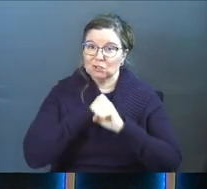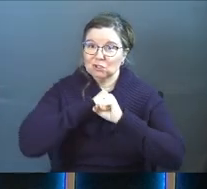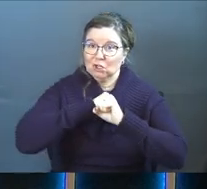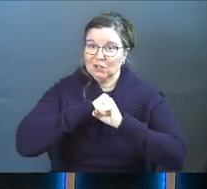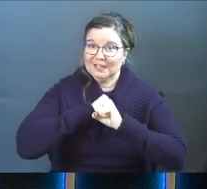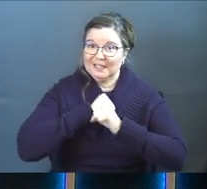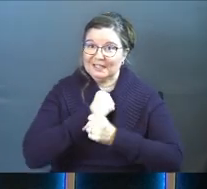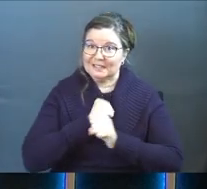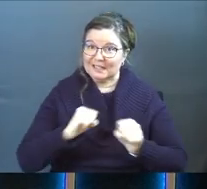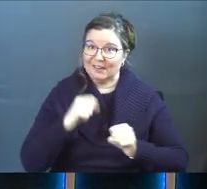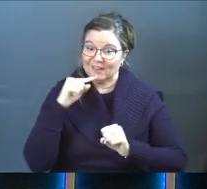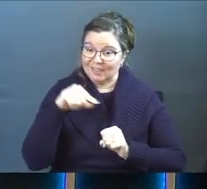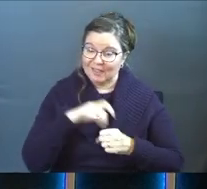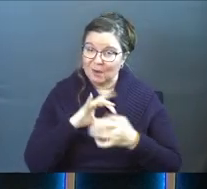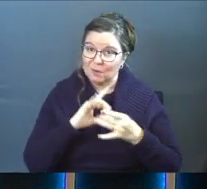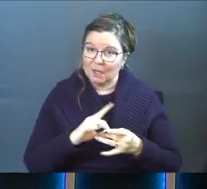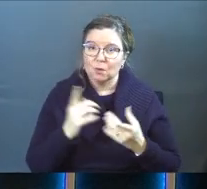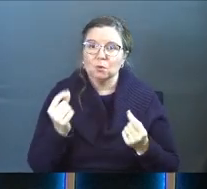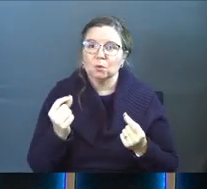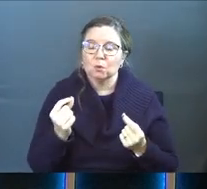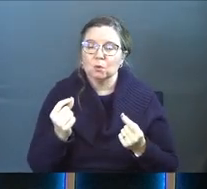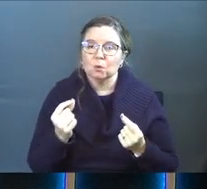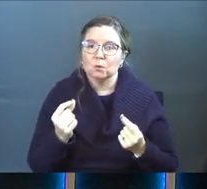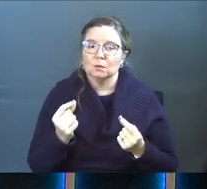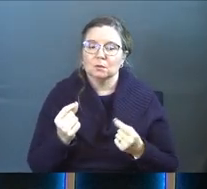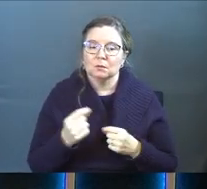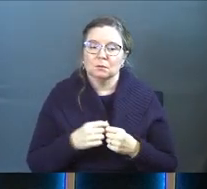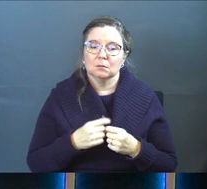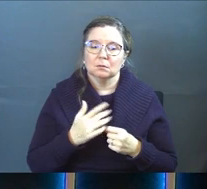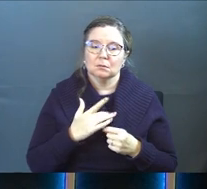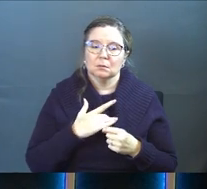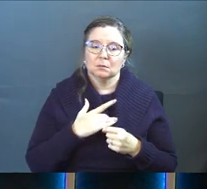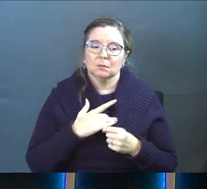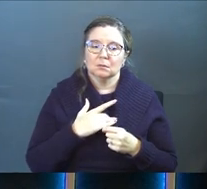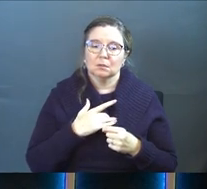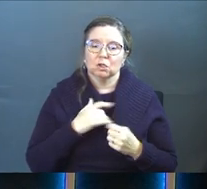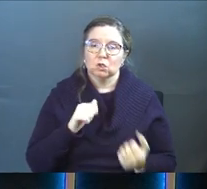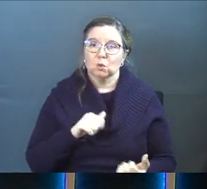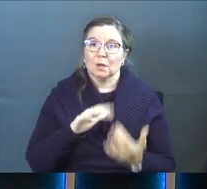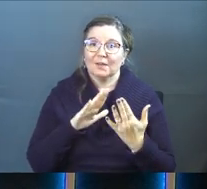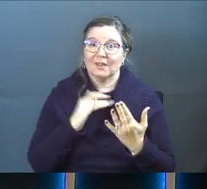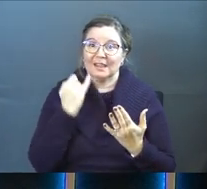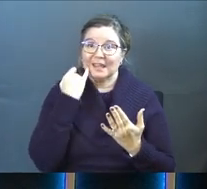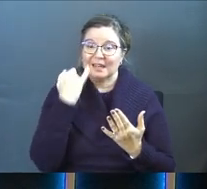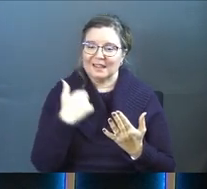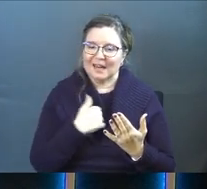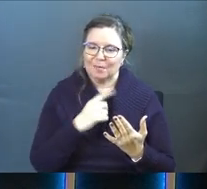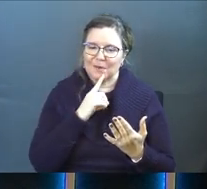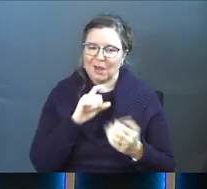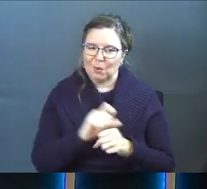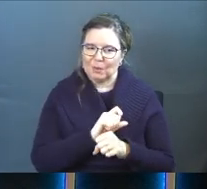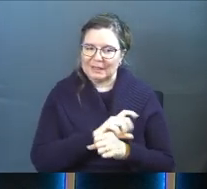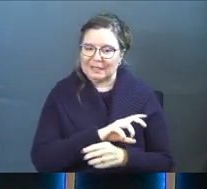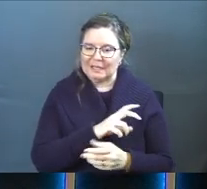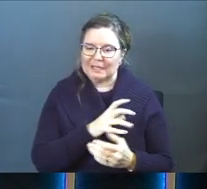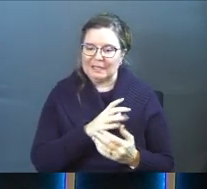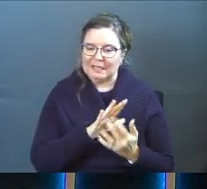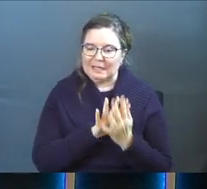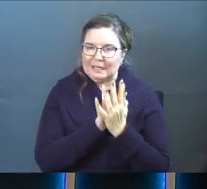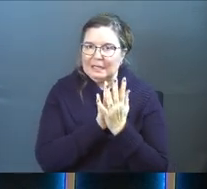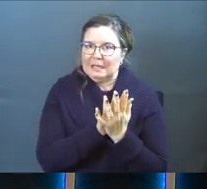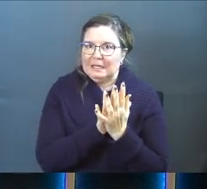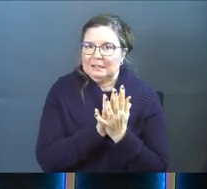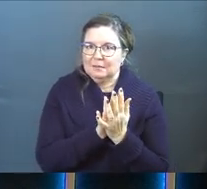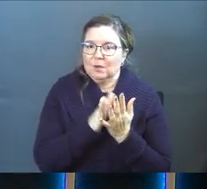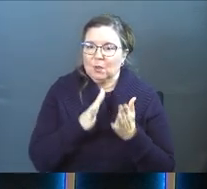security for you in that relationship, what you're going to do is you're going to face the idea that I'm not really getting intimate the way